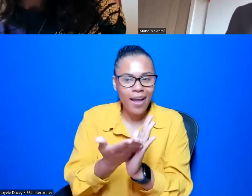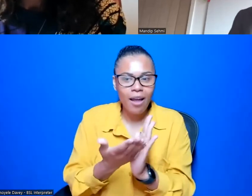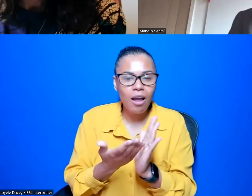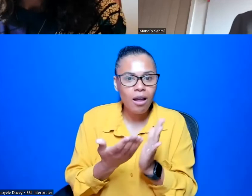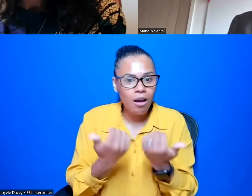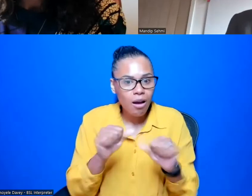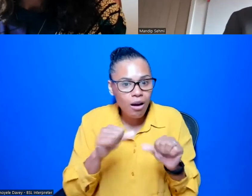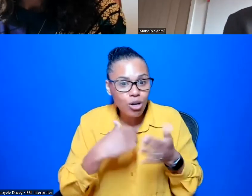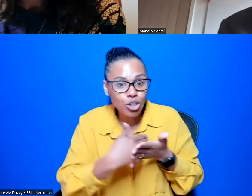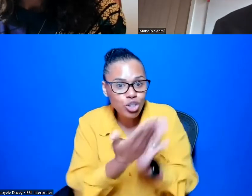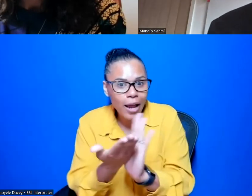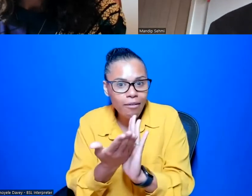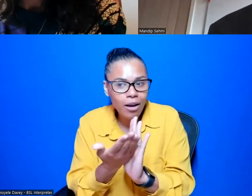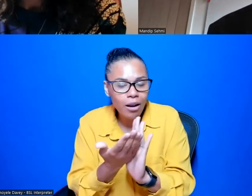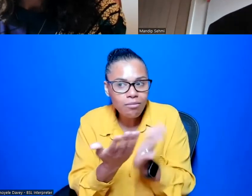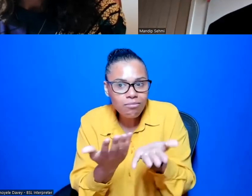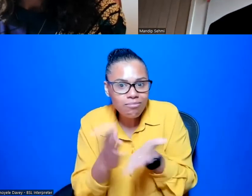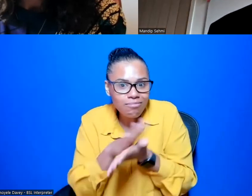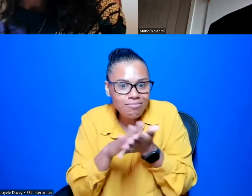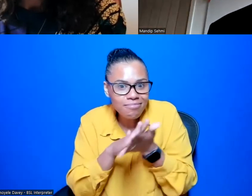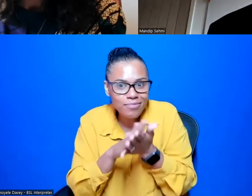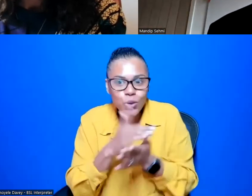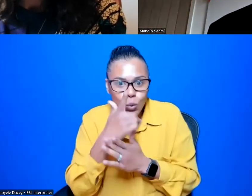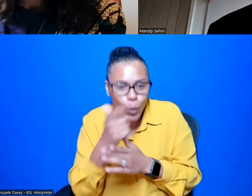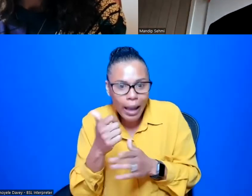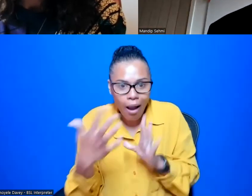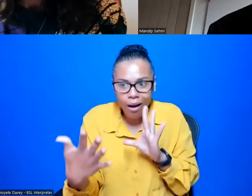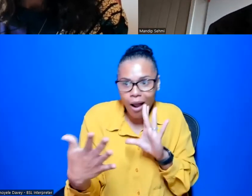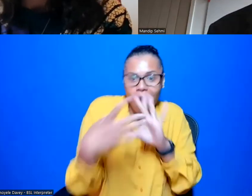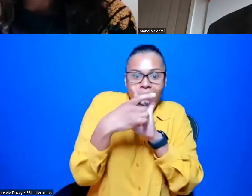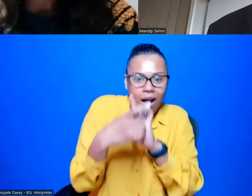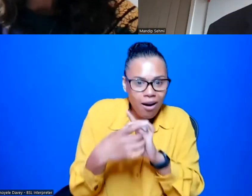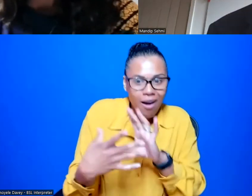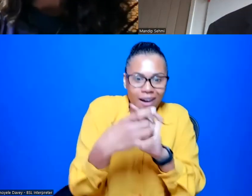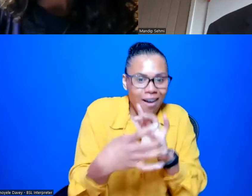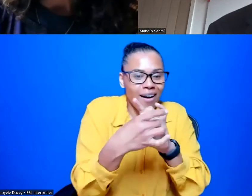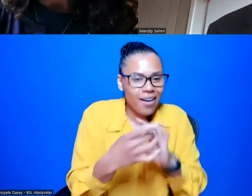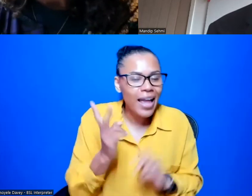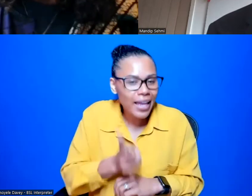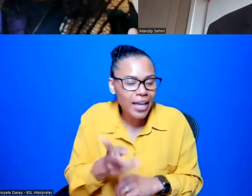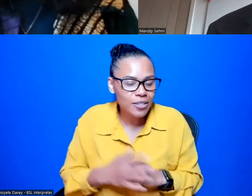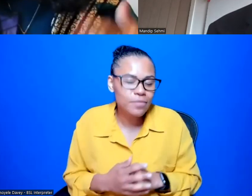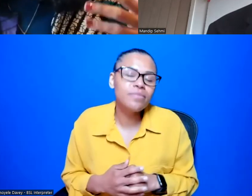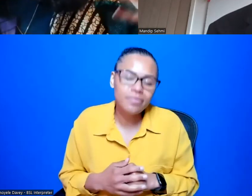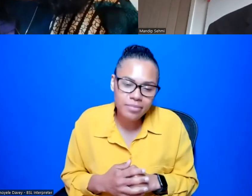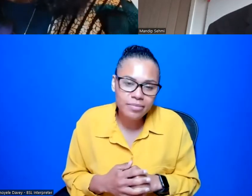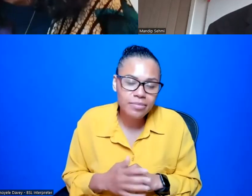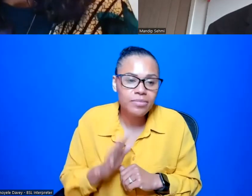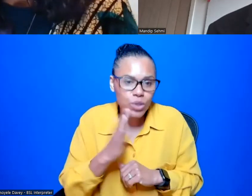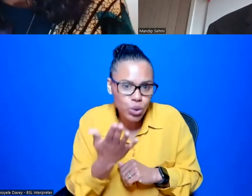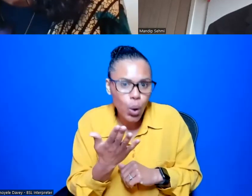culture and who you are, you'll be able to, make new bridges with it all. So again, it's as somebody